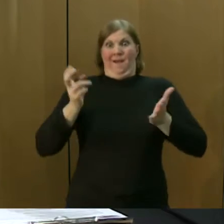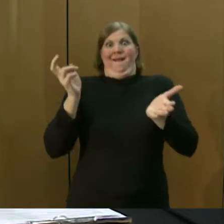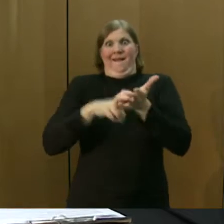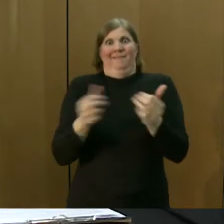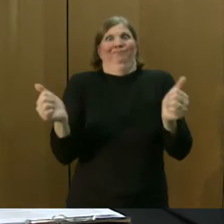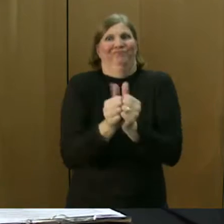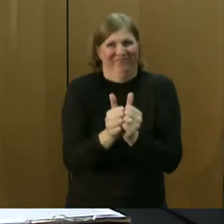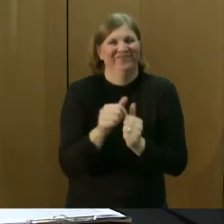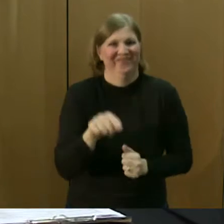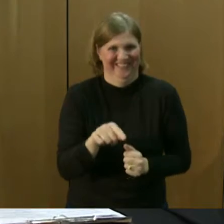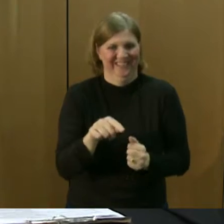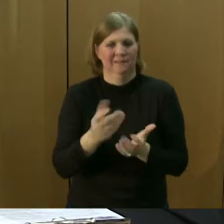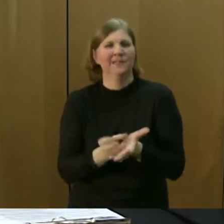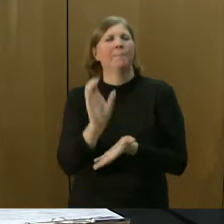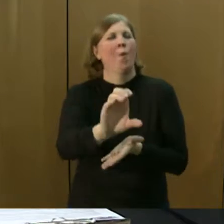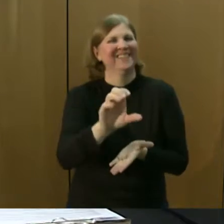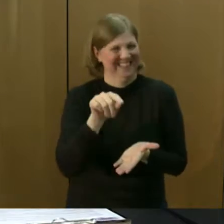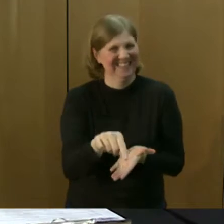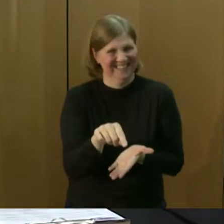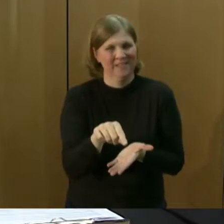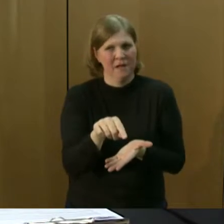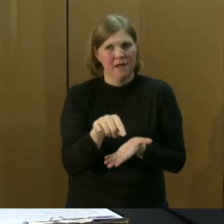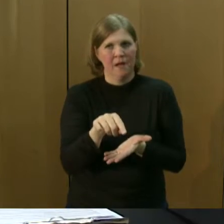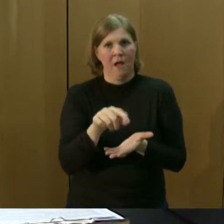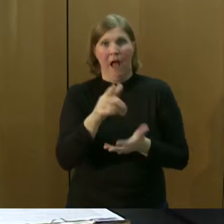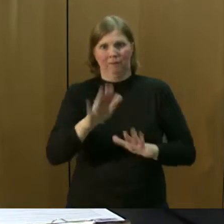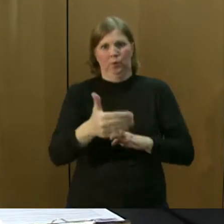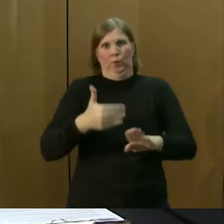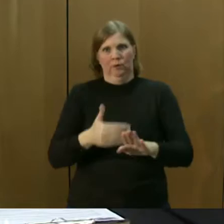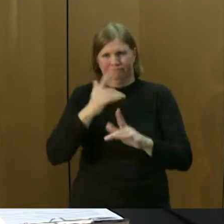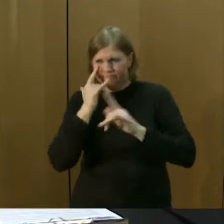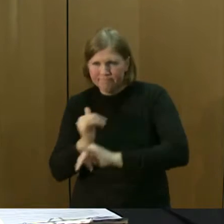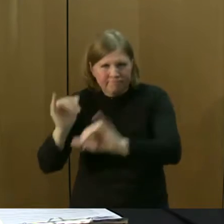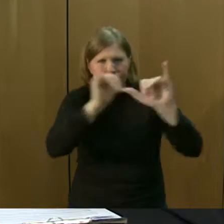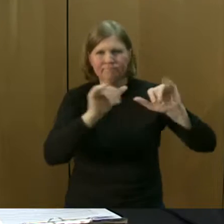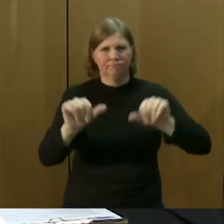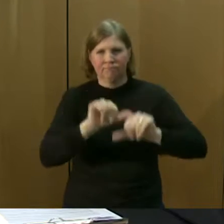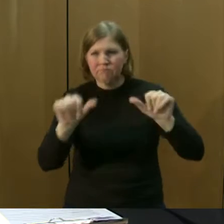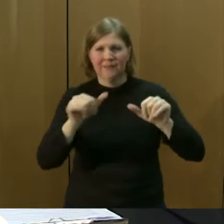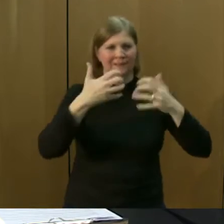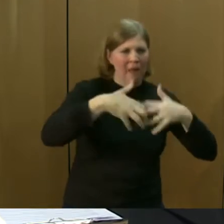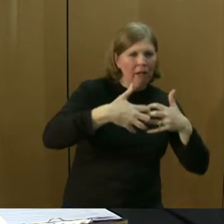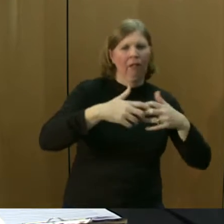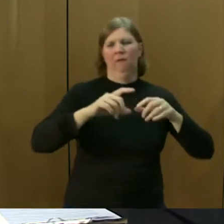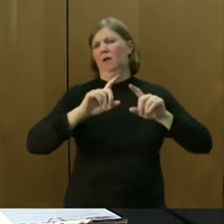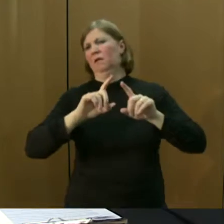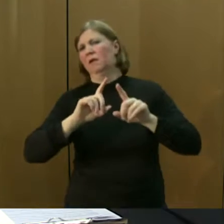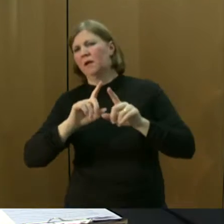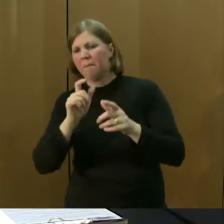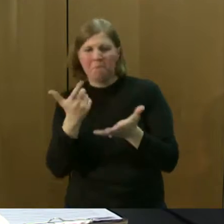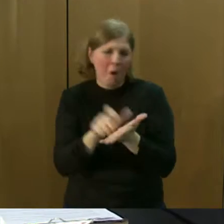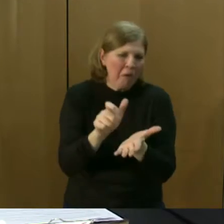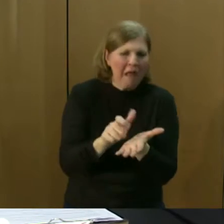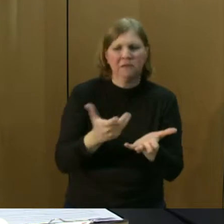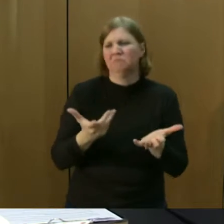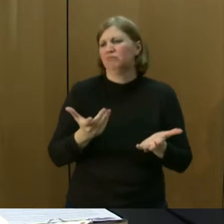to be paid or rentals to be paid in full. That's not just technical stuff, it's what's the marketing support? Is there a charge for the PR within the